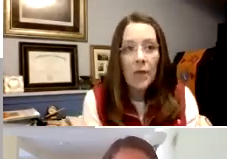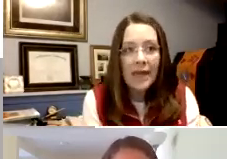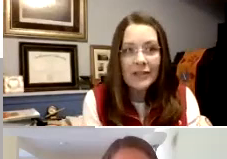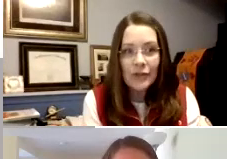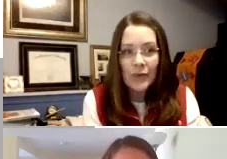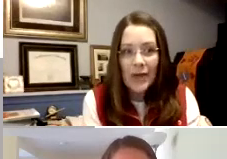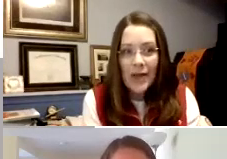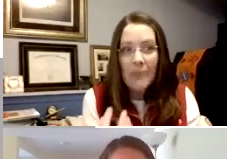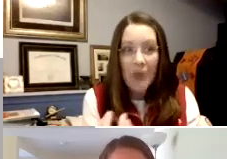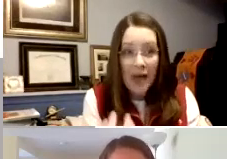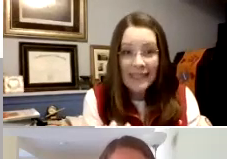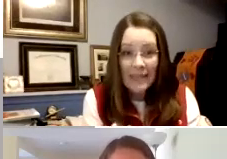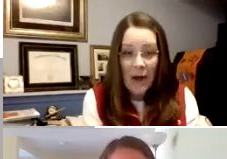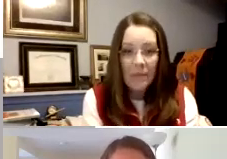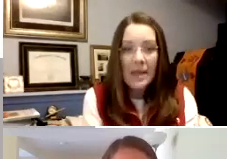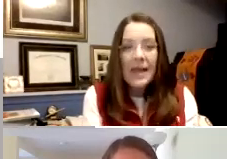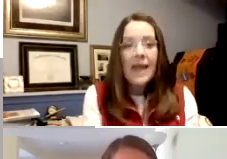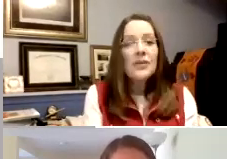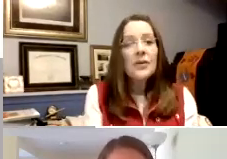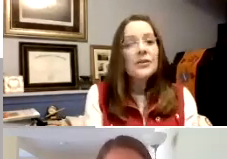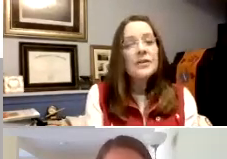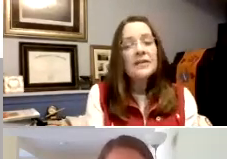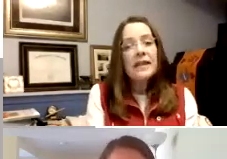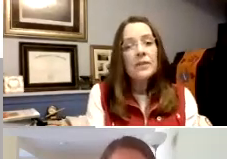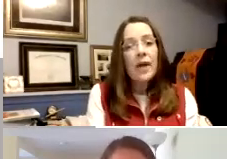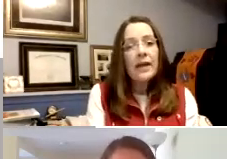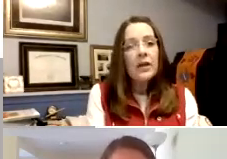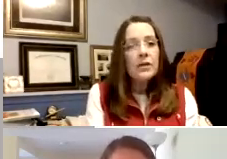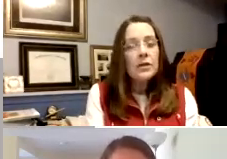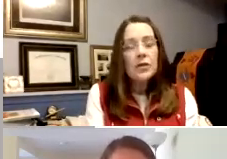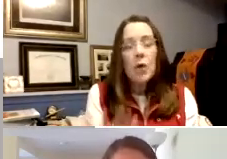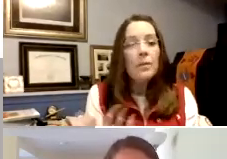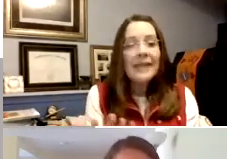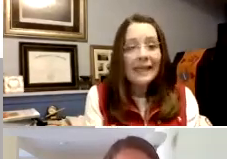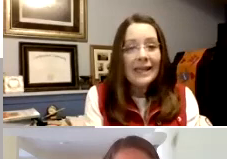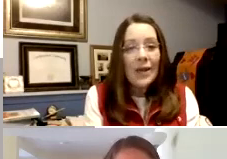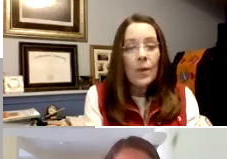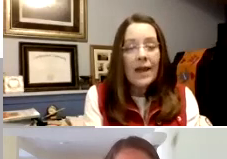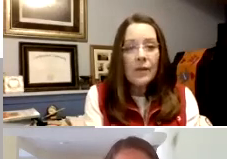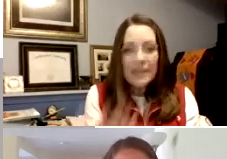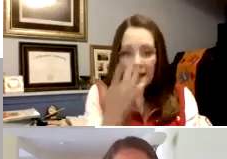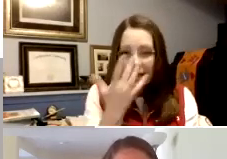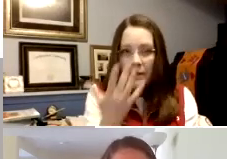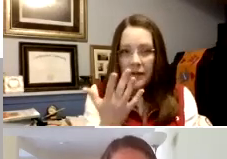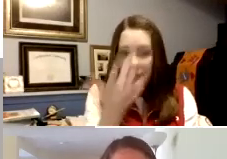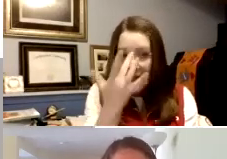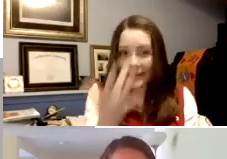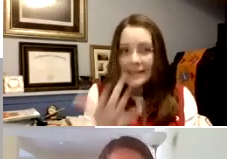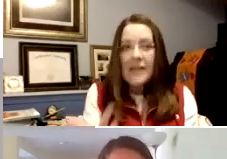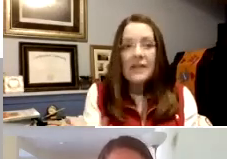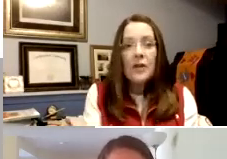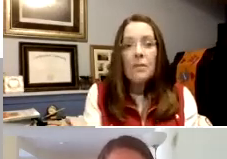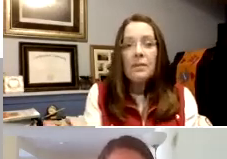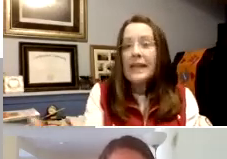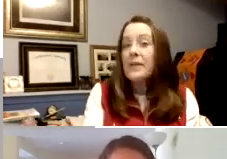about ready to cause them harm? And so our students in phase 1 don't blink whenever we touch them on their face.